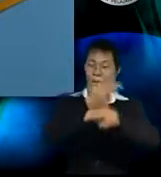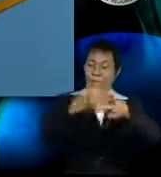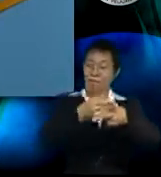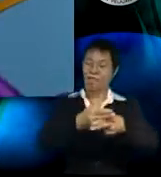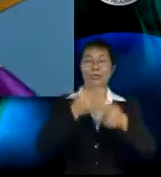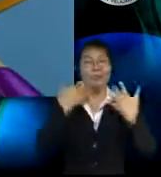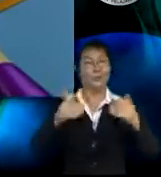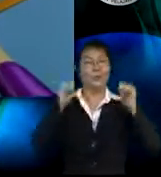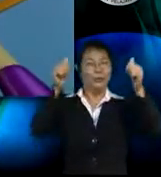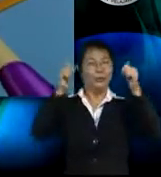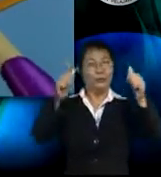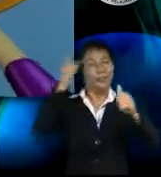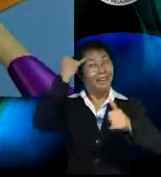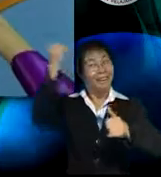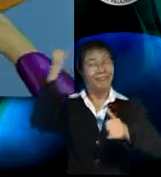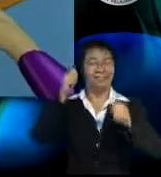idea.